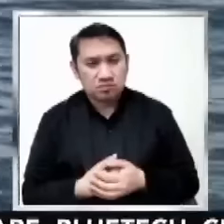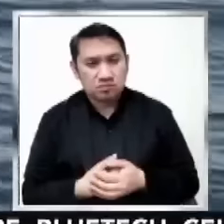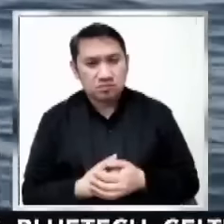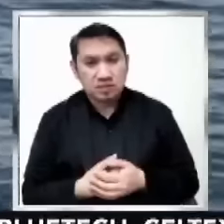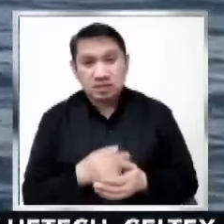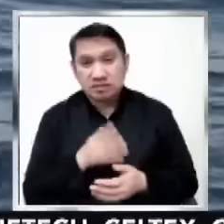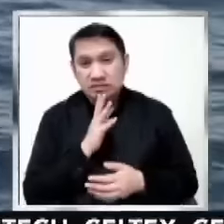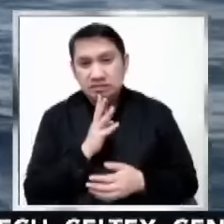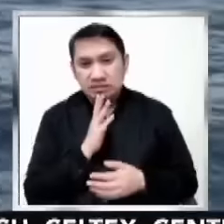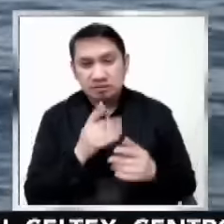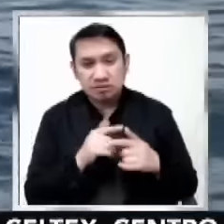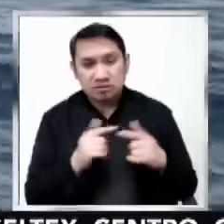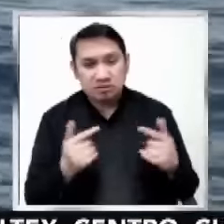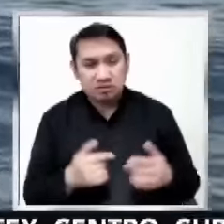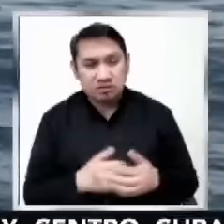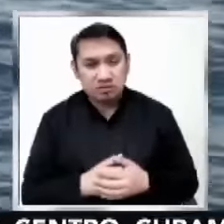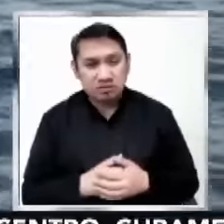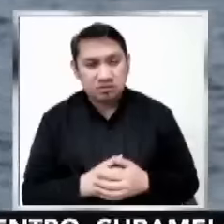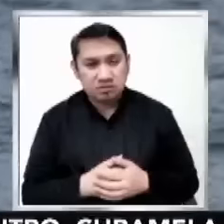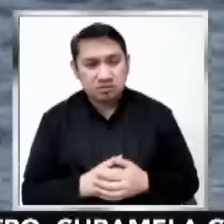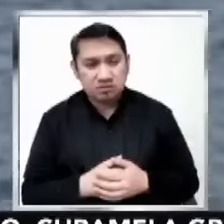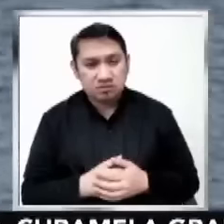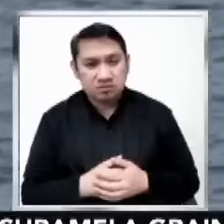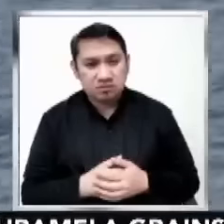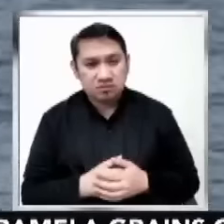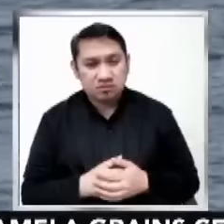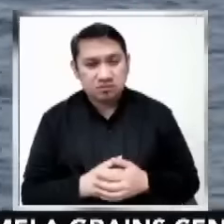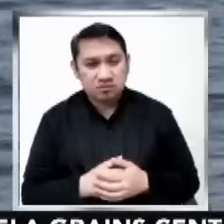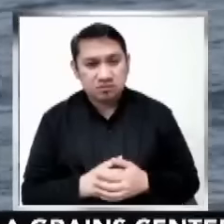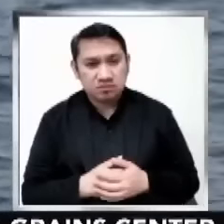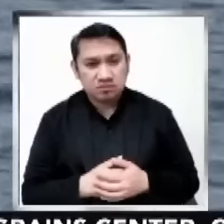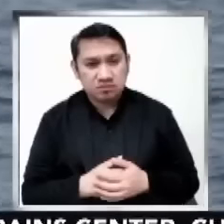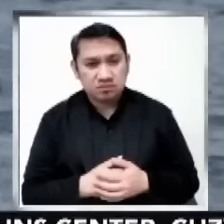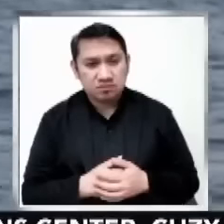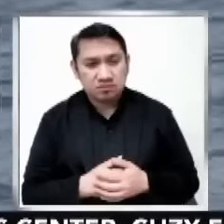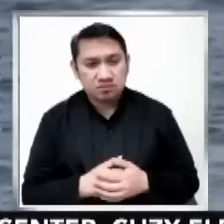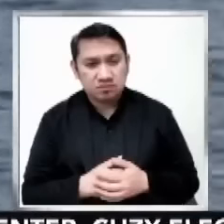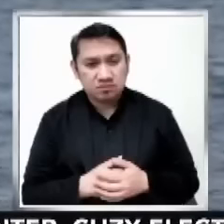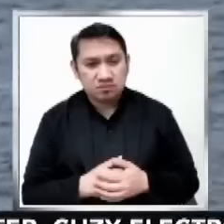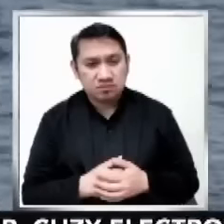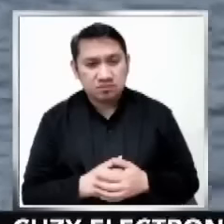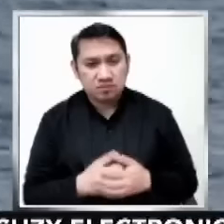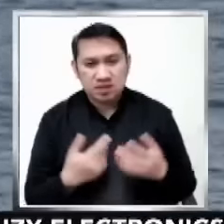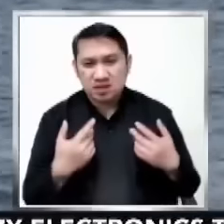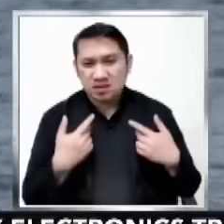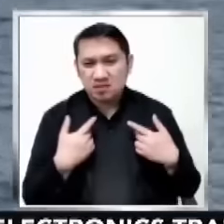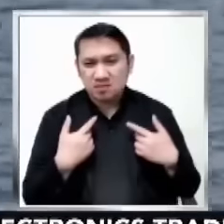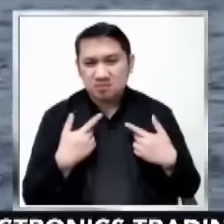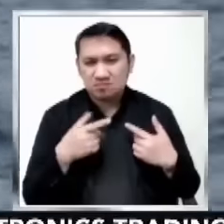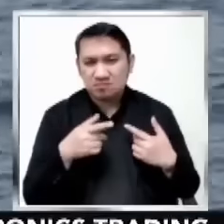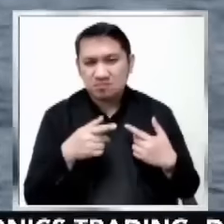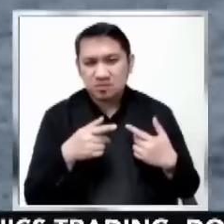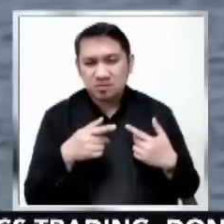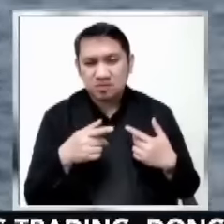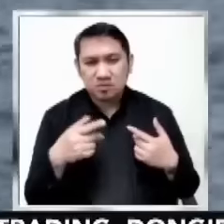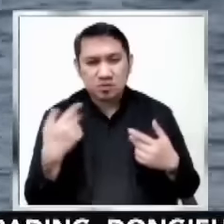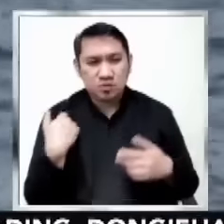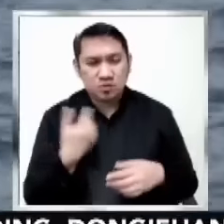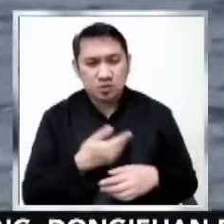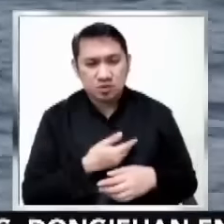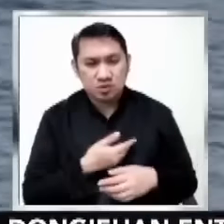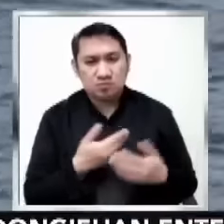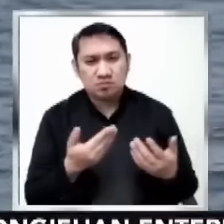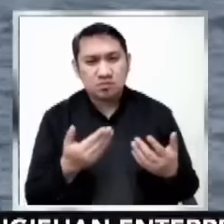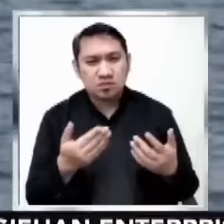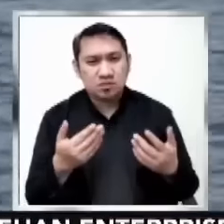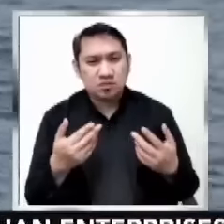This is China Coast Guard vessel 5305. In a spirit of humanism, we will only permit the